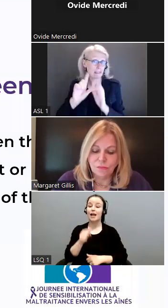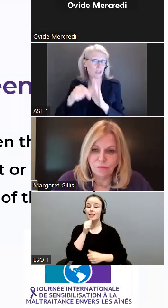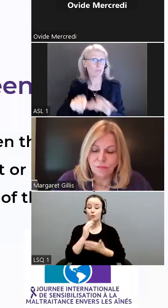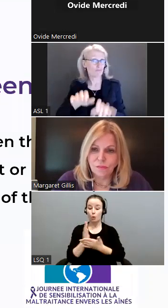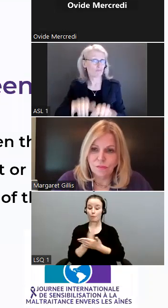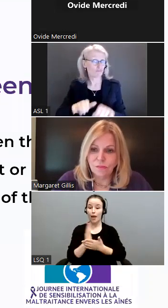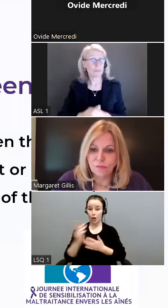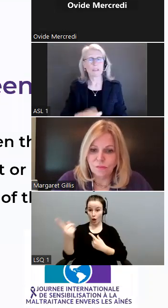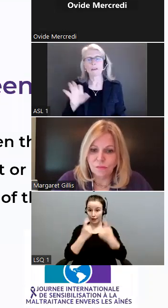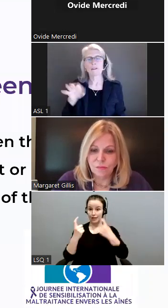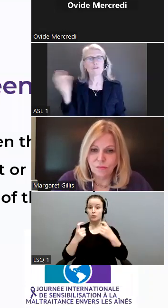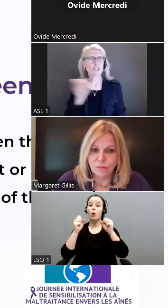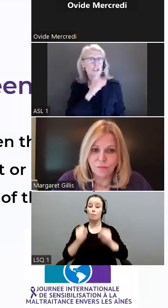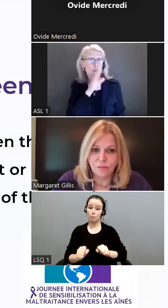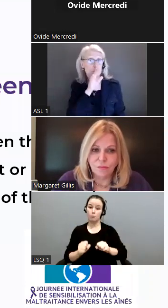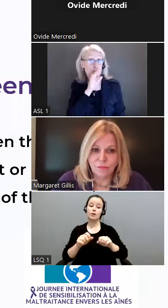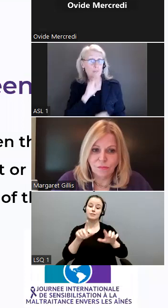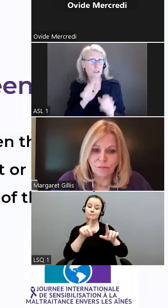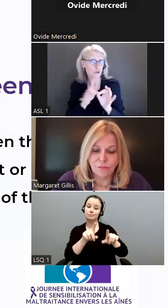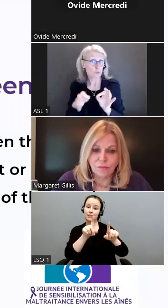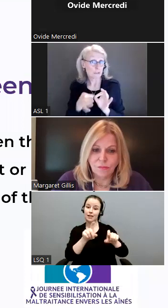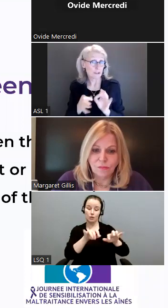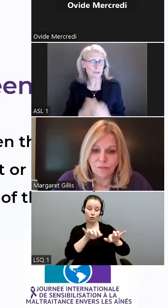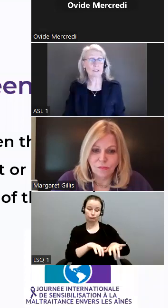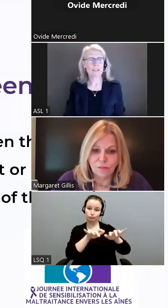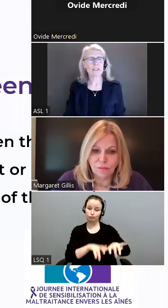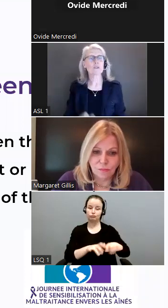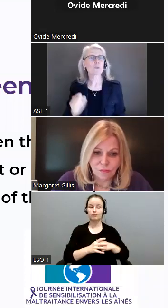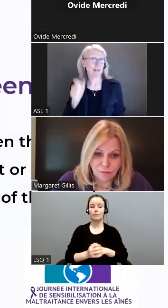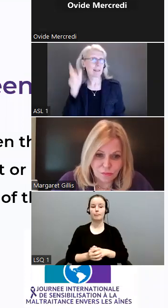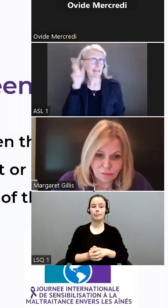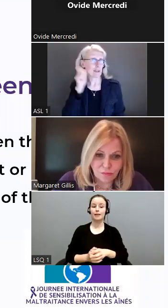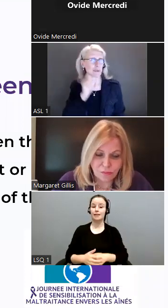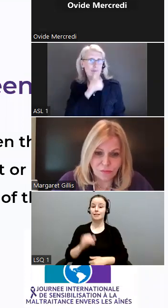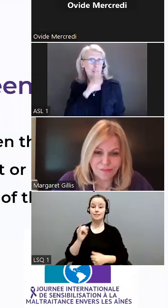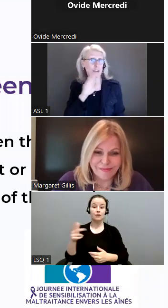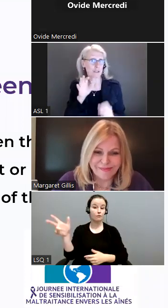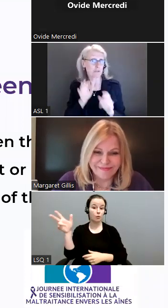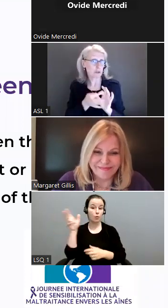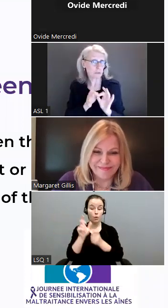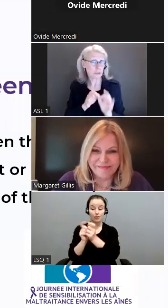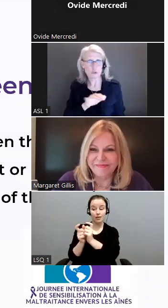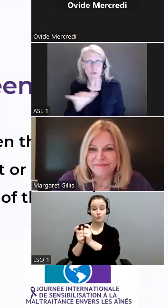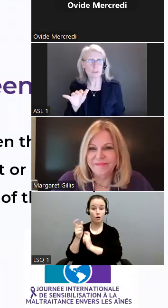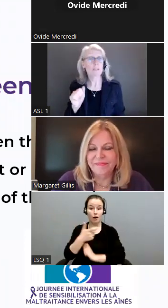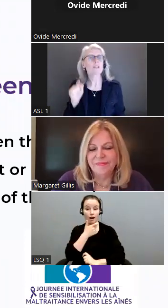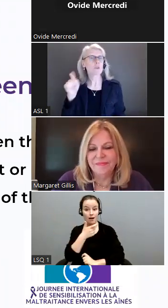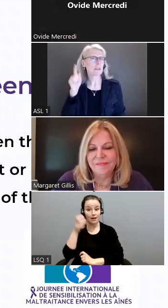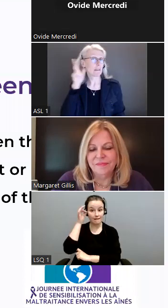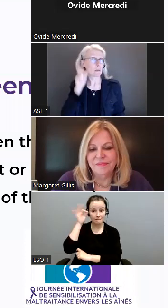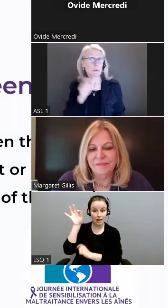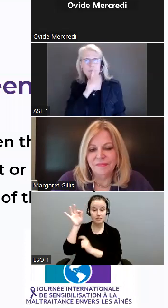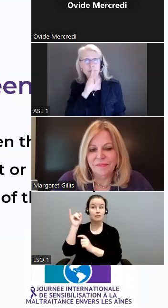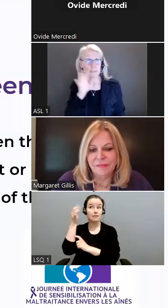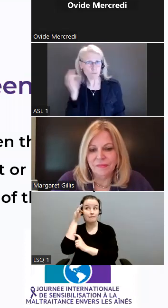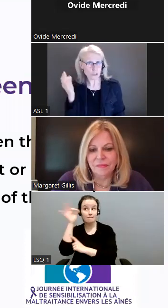language interpretation, if you're wanting to listen into that so that you can hear people speak in French, accessing